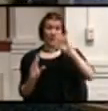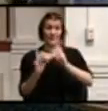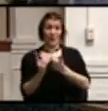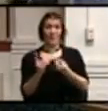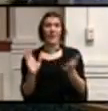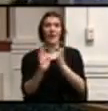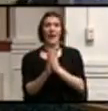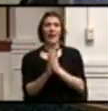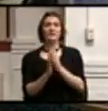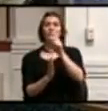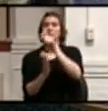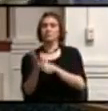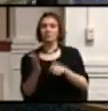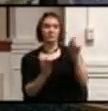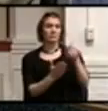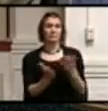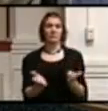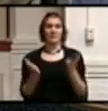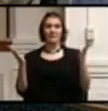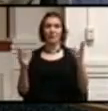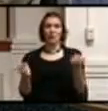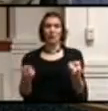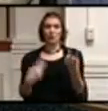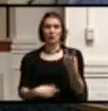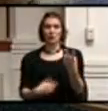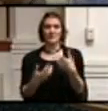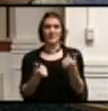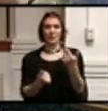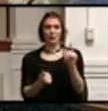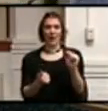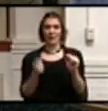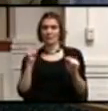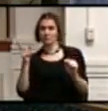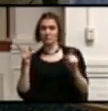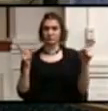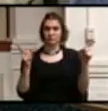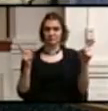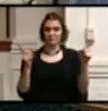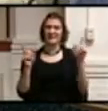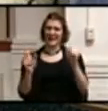make a request to two different entities. Once. Right. So in the event